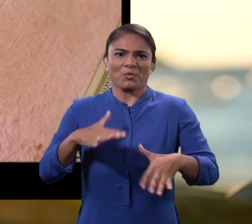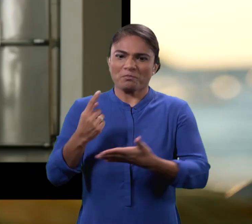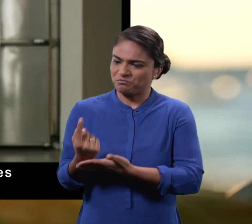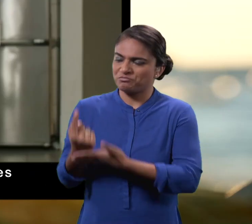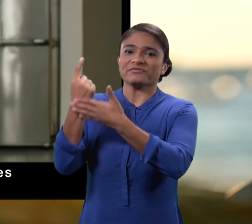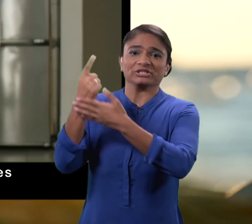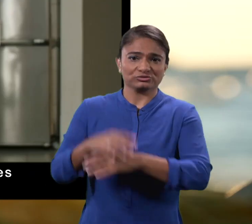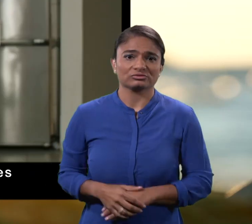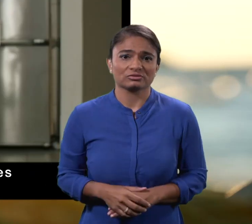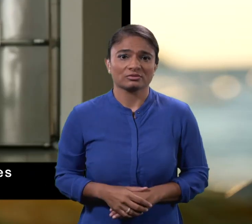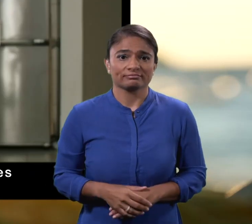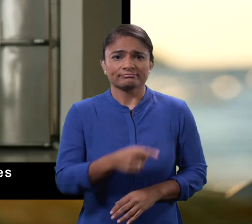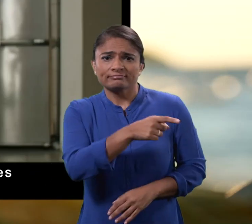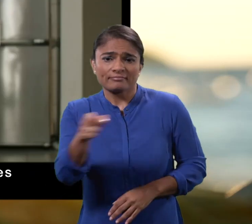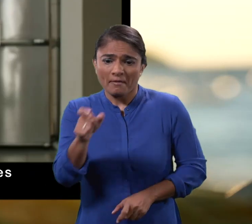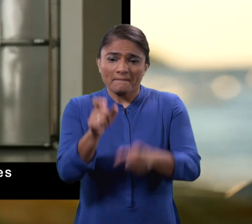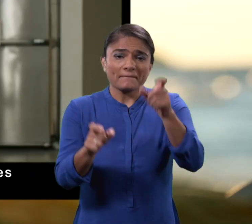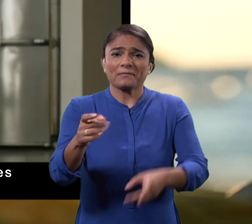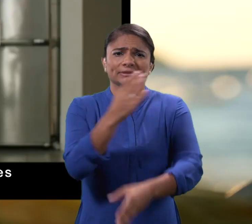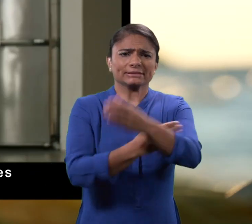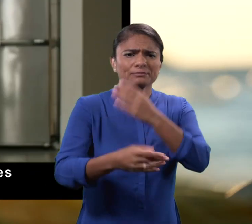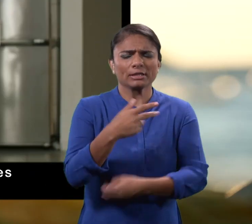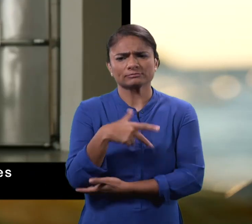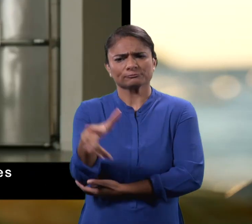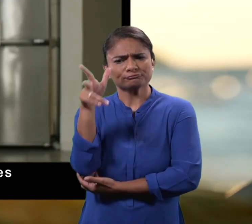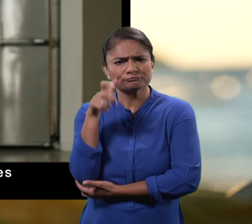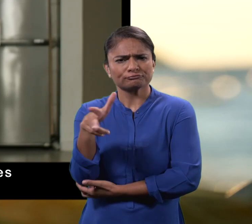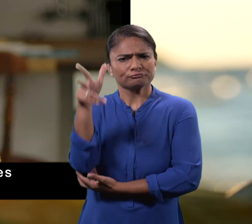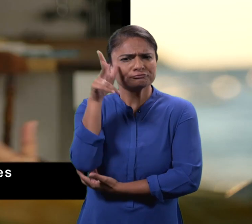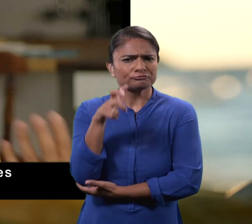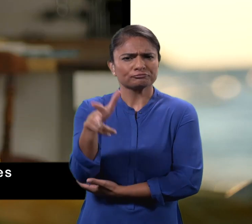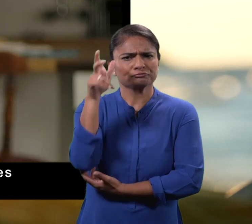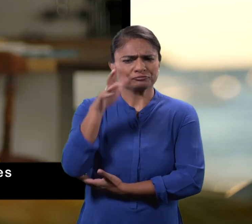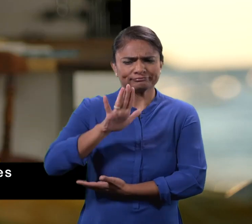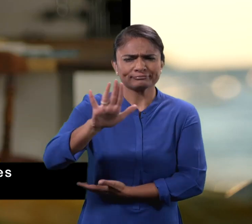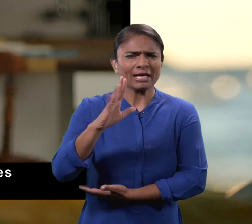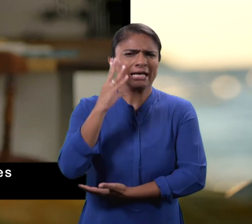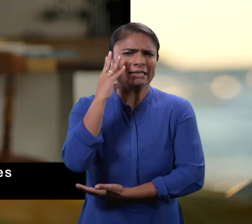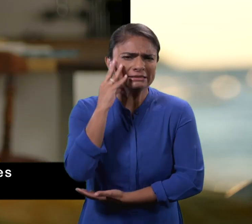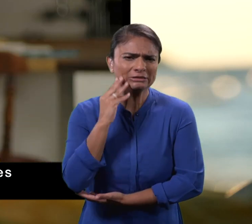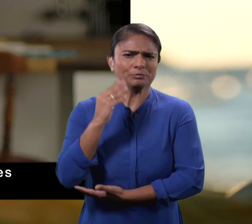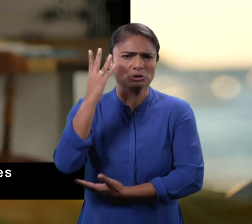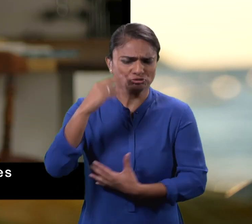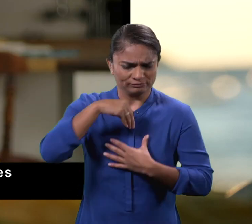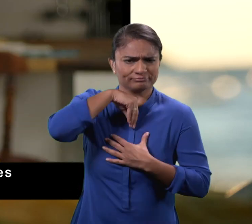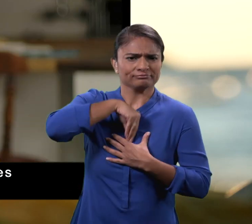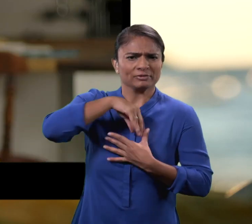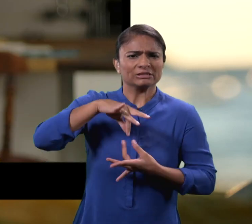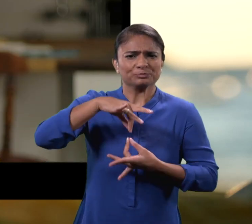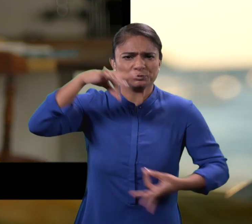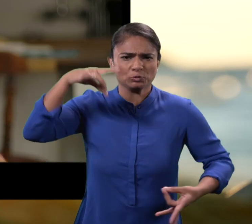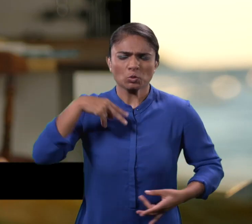privileged, especially listening to the deep experiences of my participants with